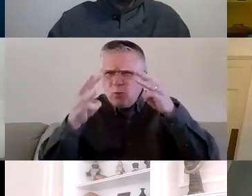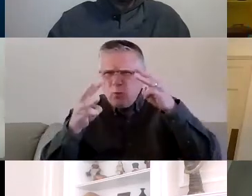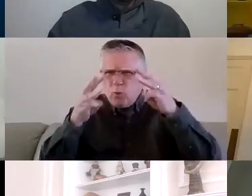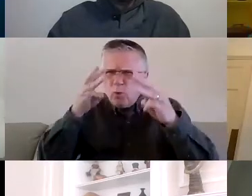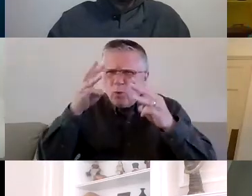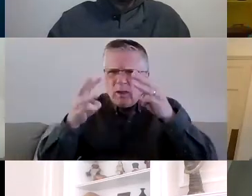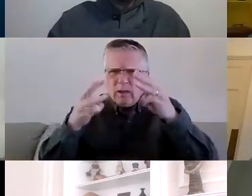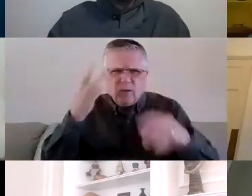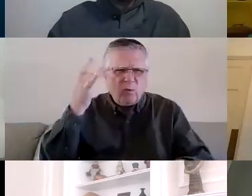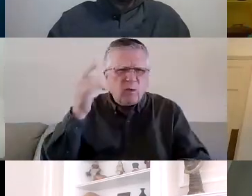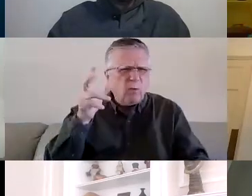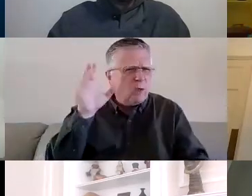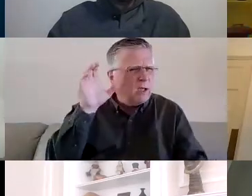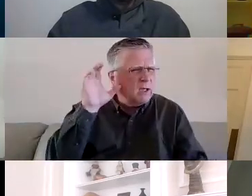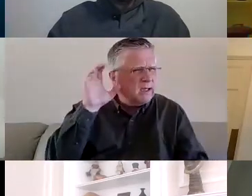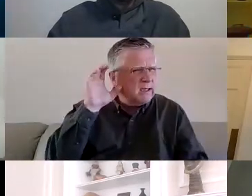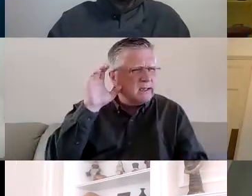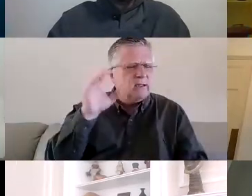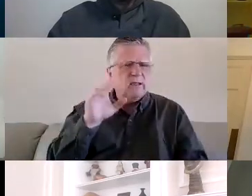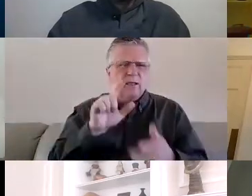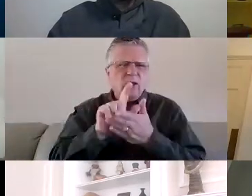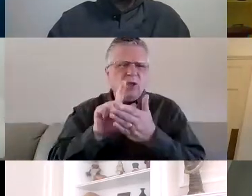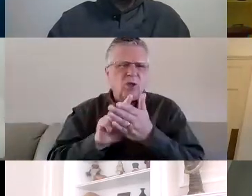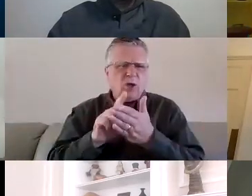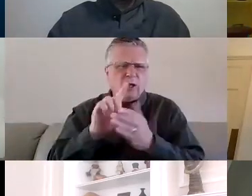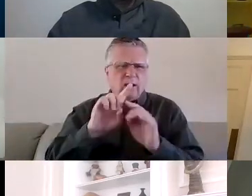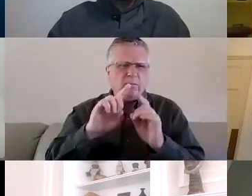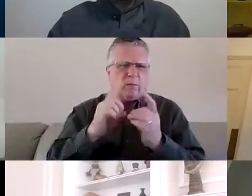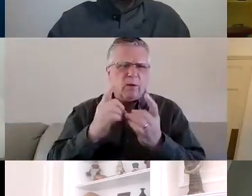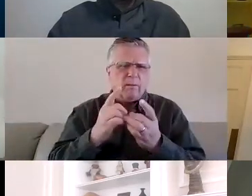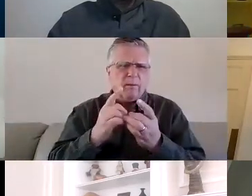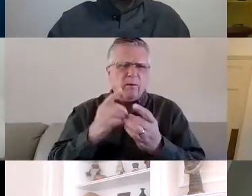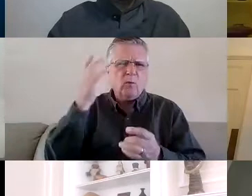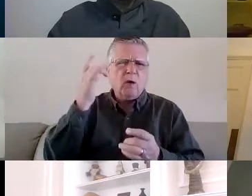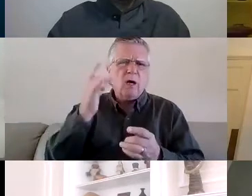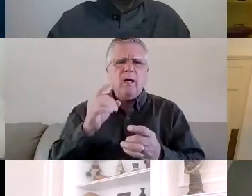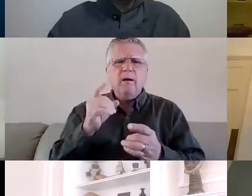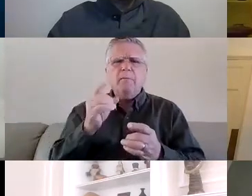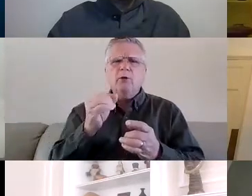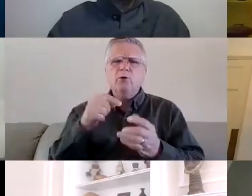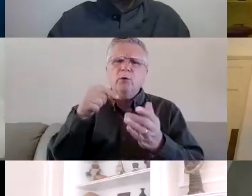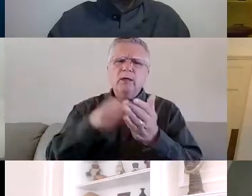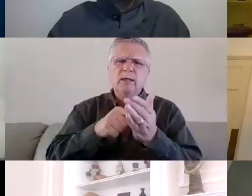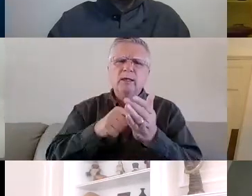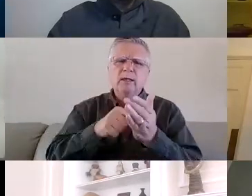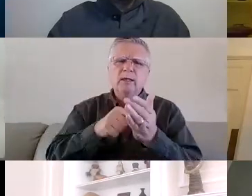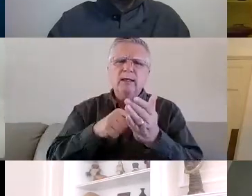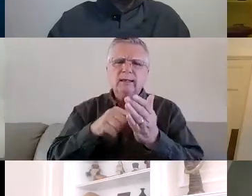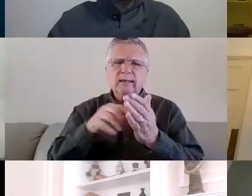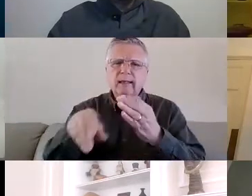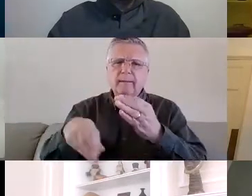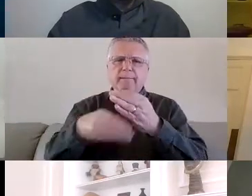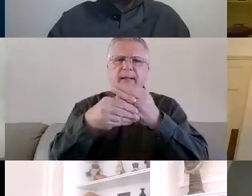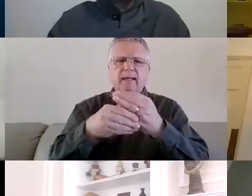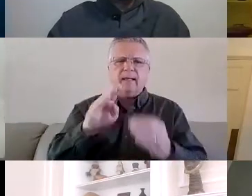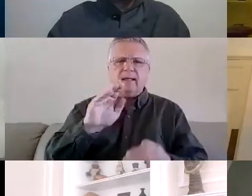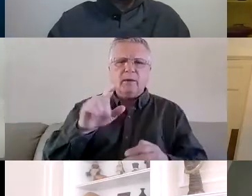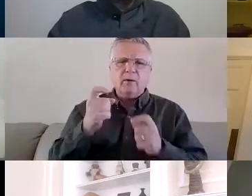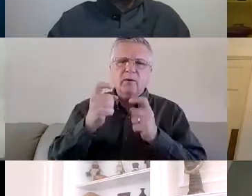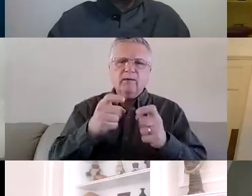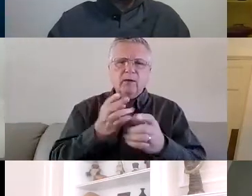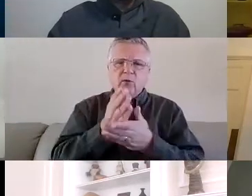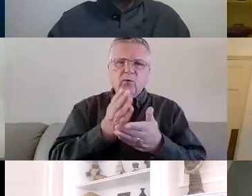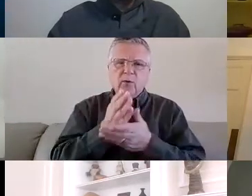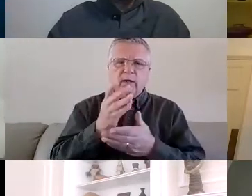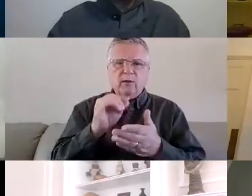why I want to listen to the law department, that by doing this and amending the bill, which basically gives us the right to do this that we all